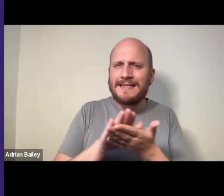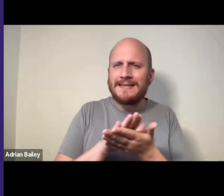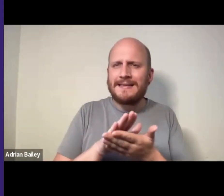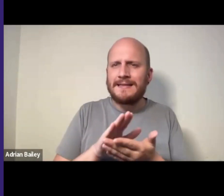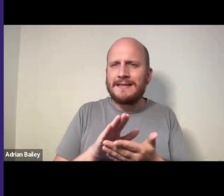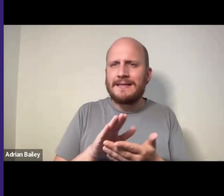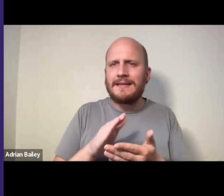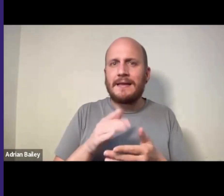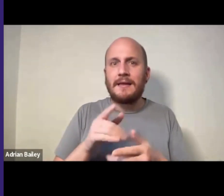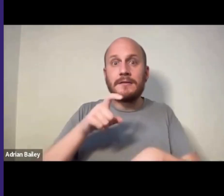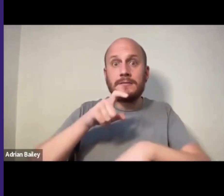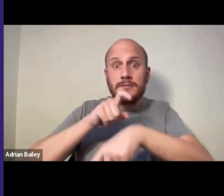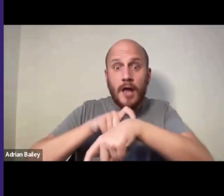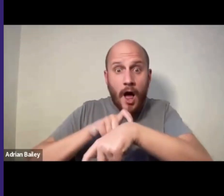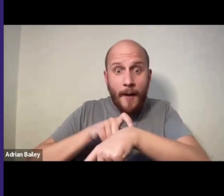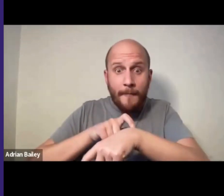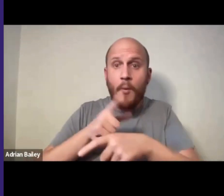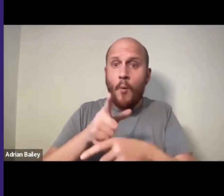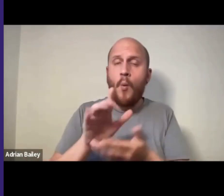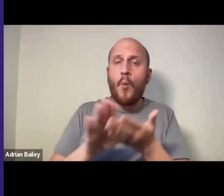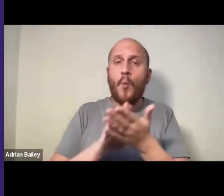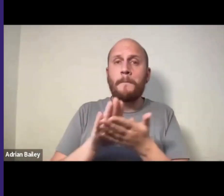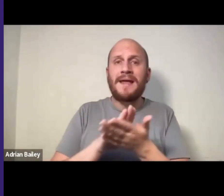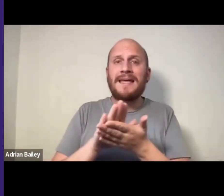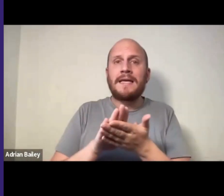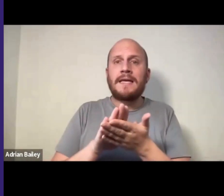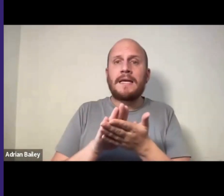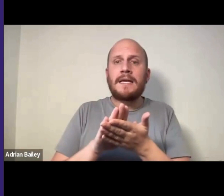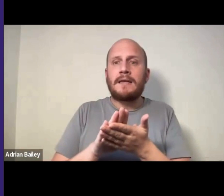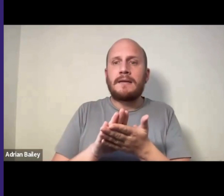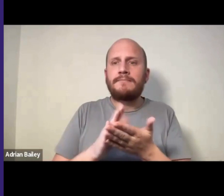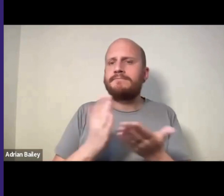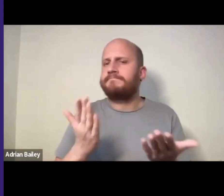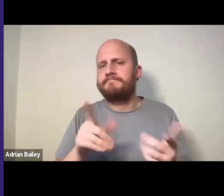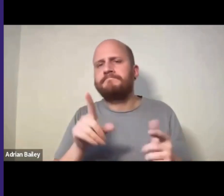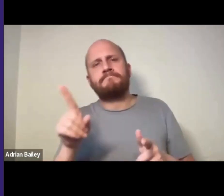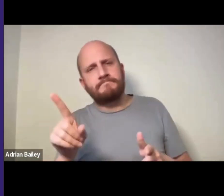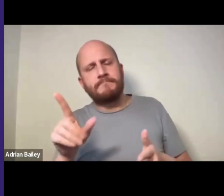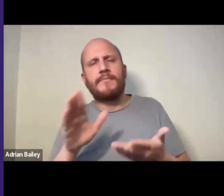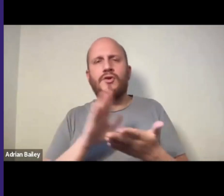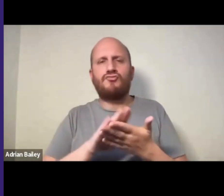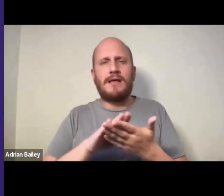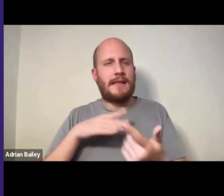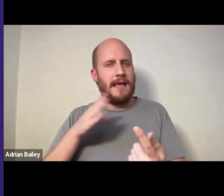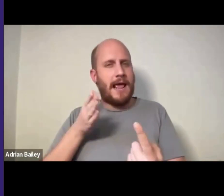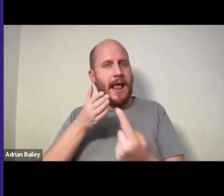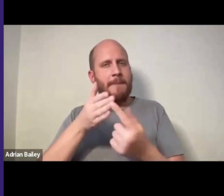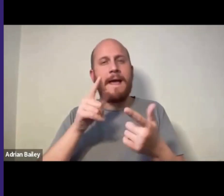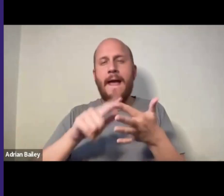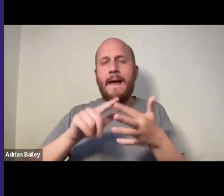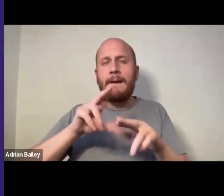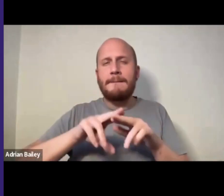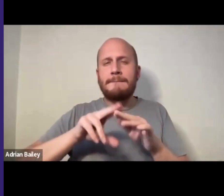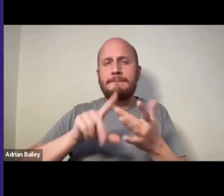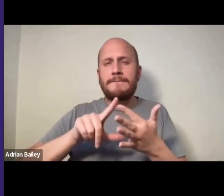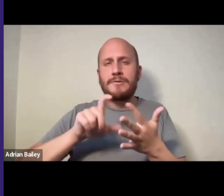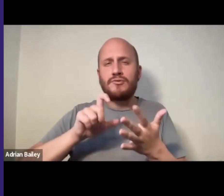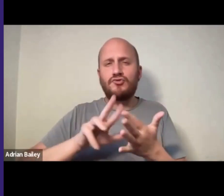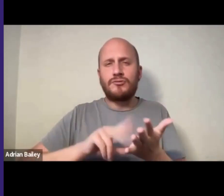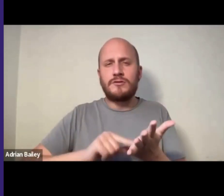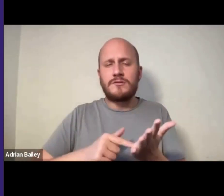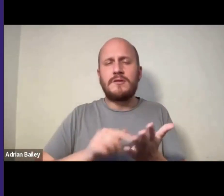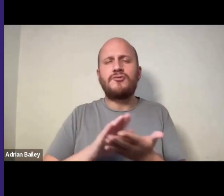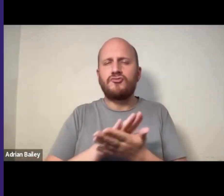the time spent or I mean, it's partly about the kind of kind of figuring out how